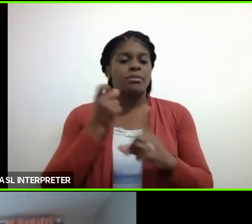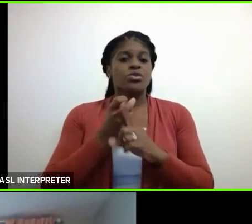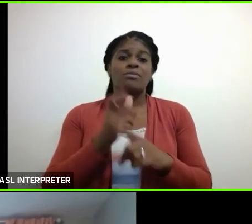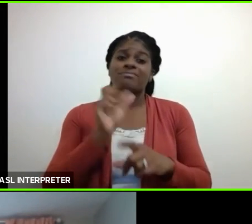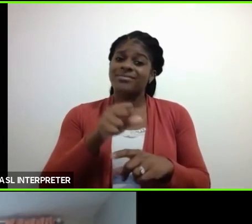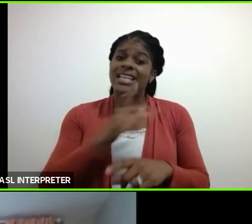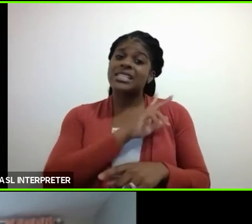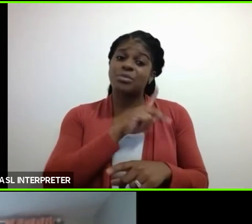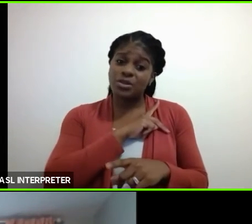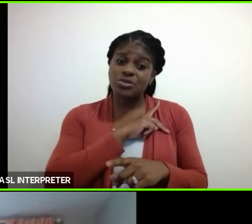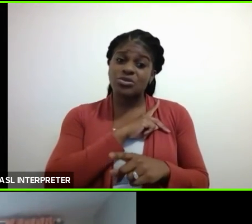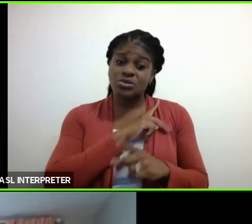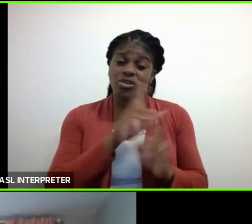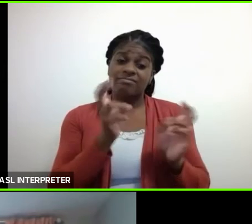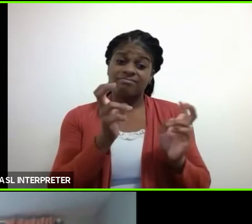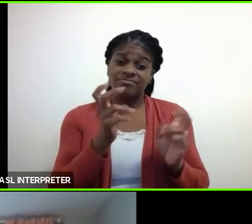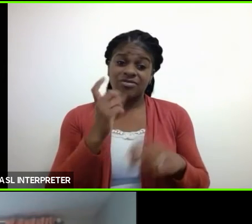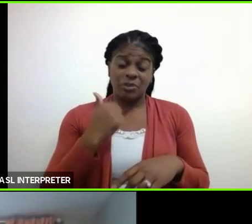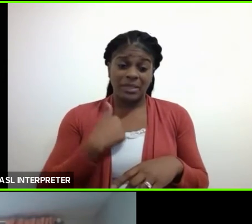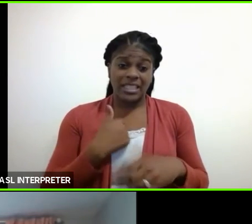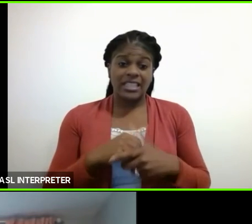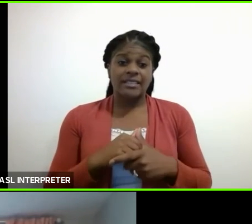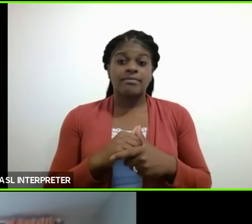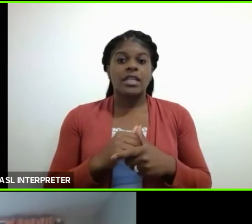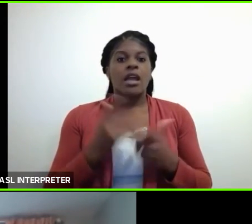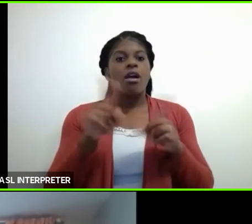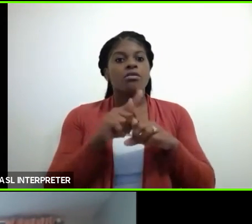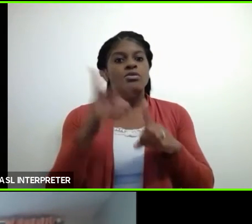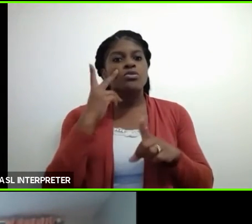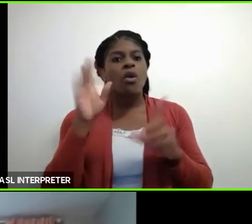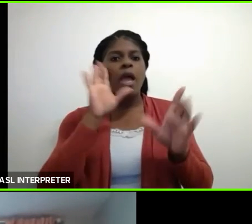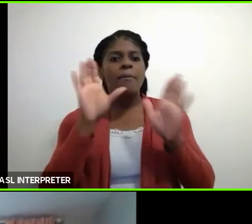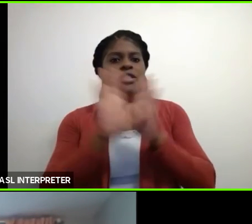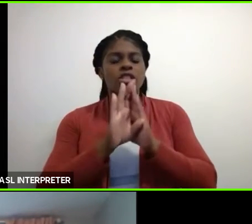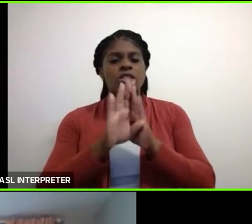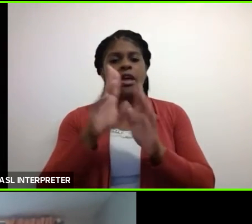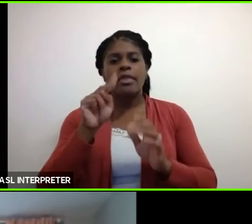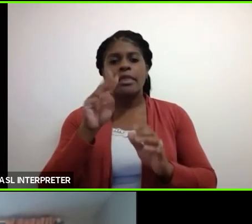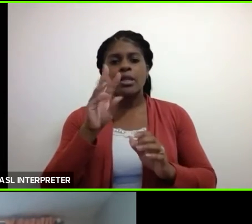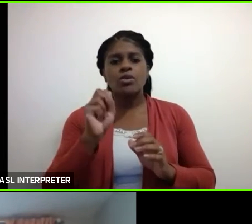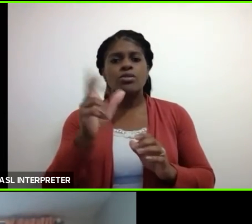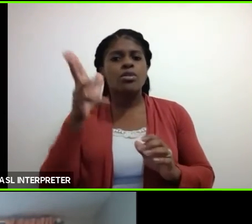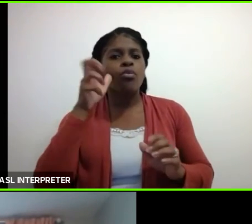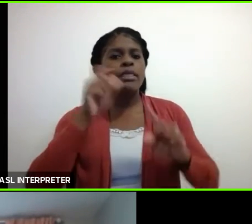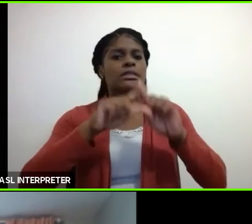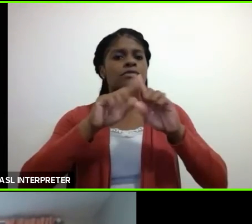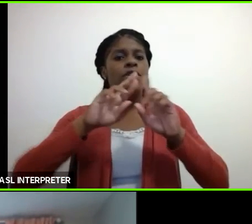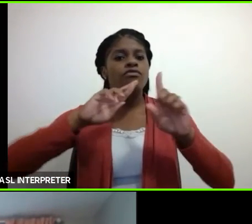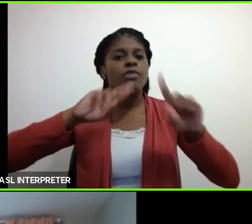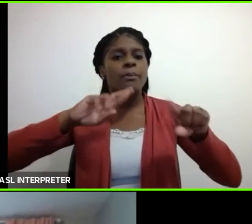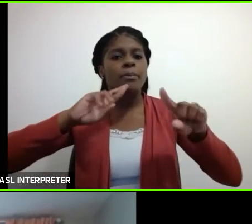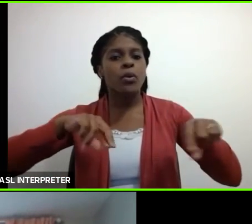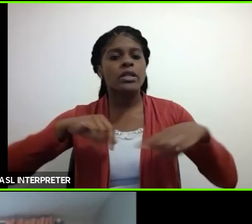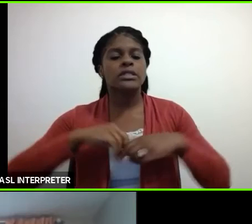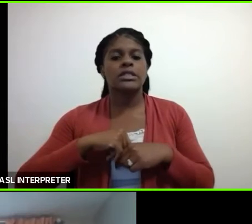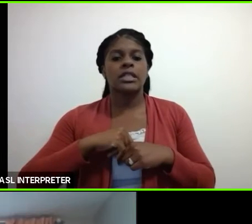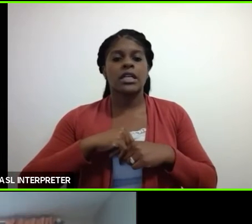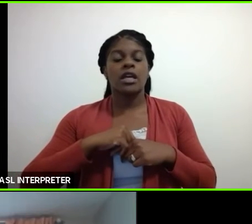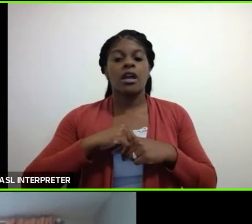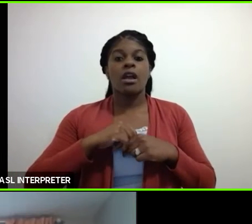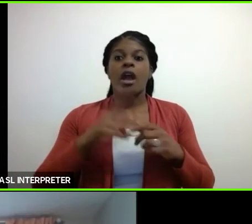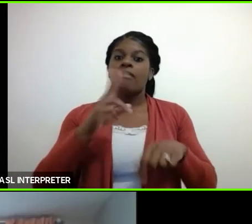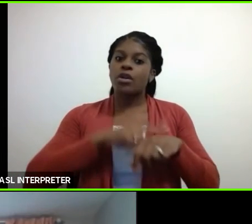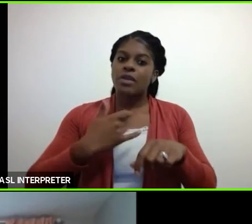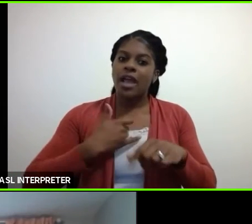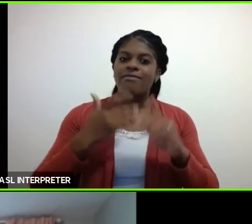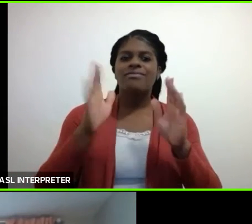me. And then I saw those images in the news and heard the reports. And then, of course, then we have the videos